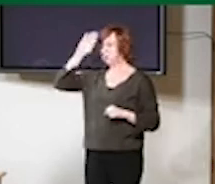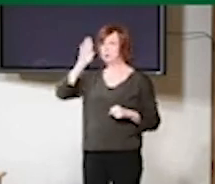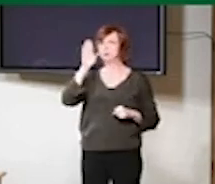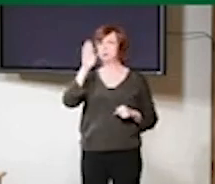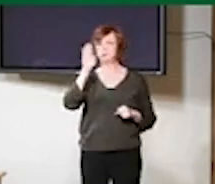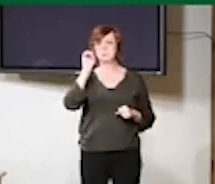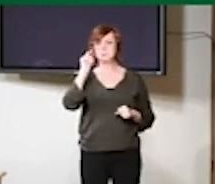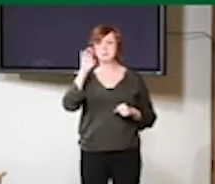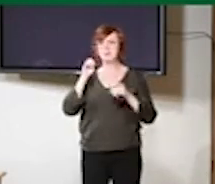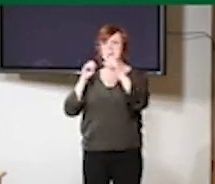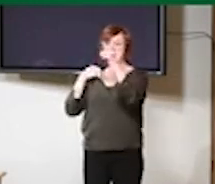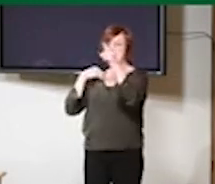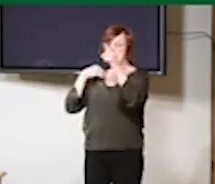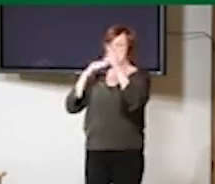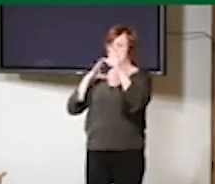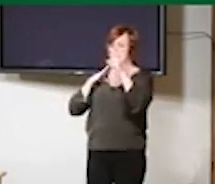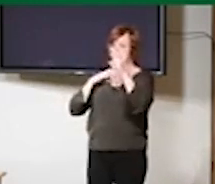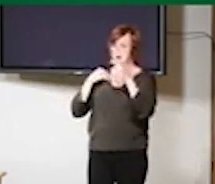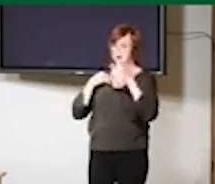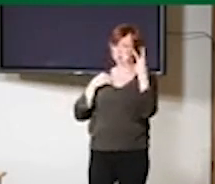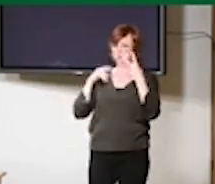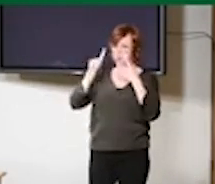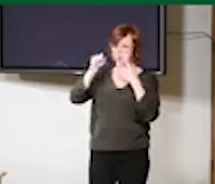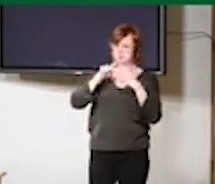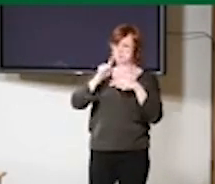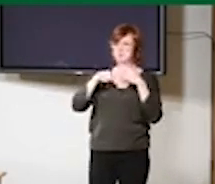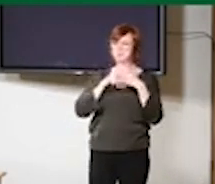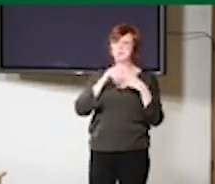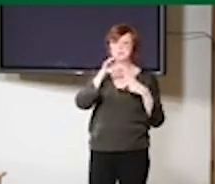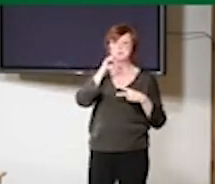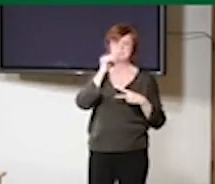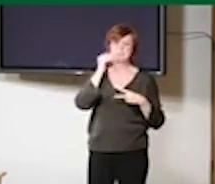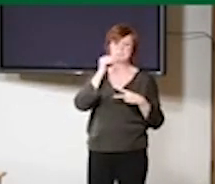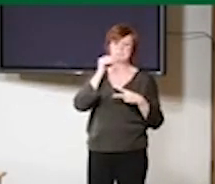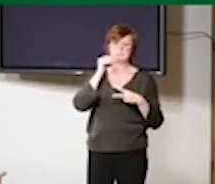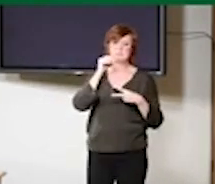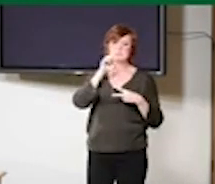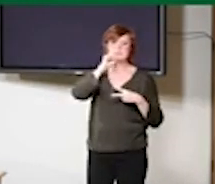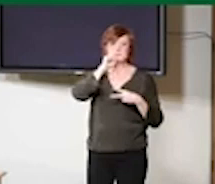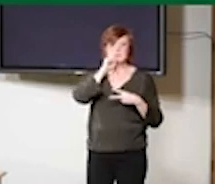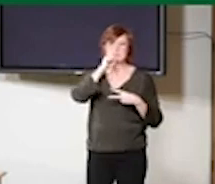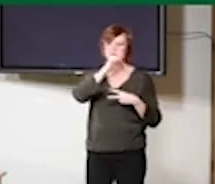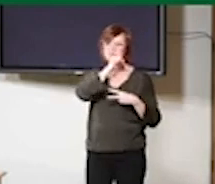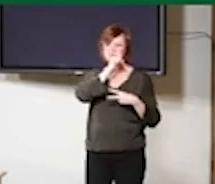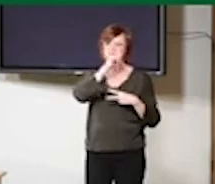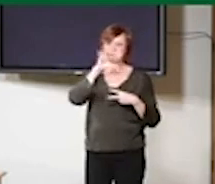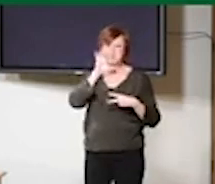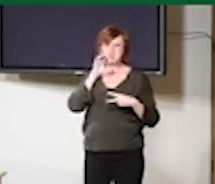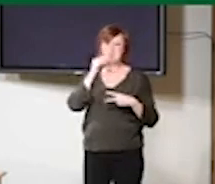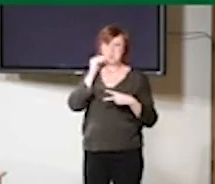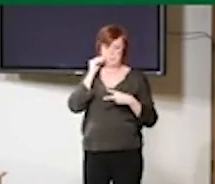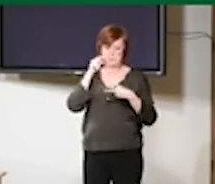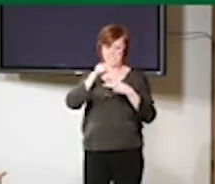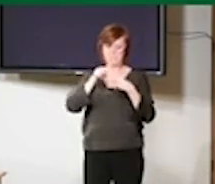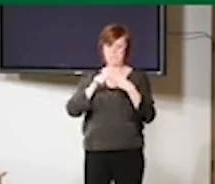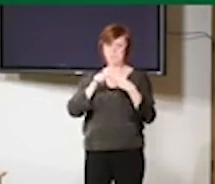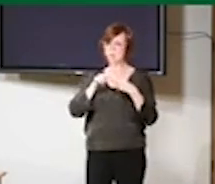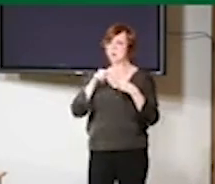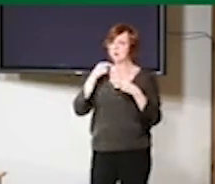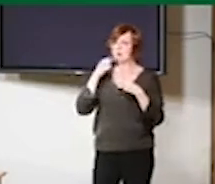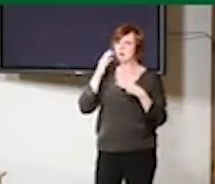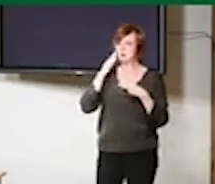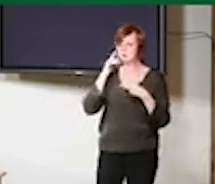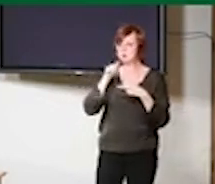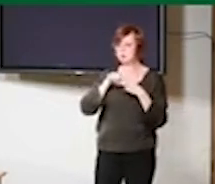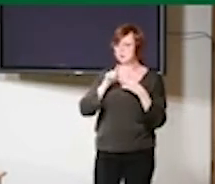I have two questions about long-term care homes specifically. So of the cases that have been identified so far